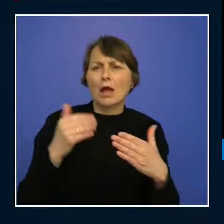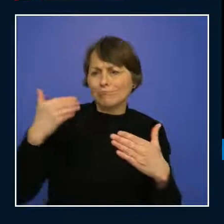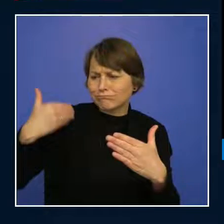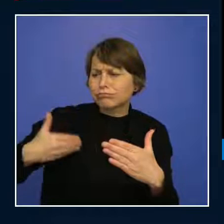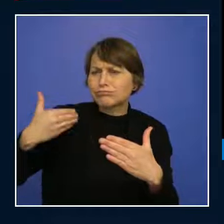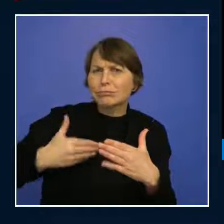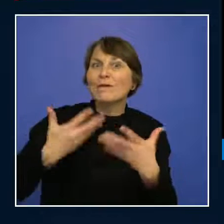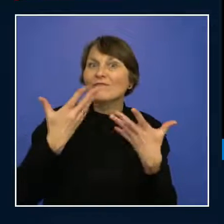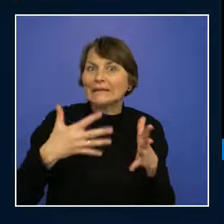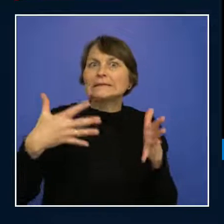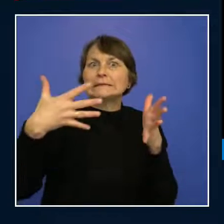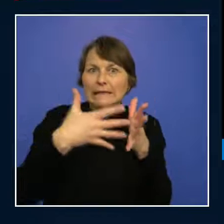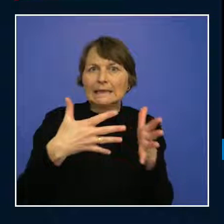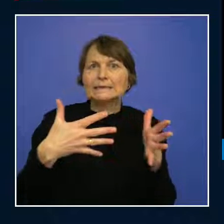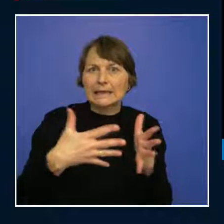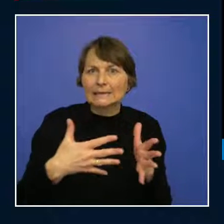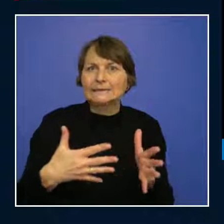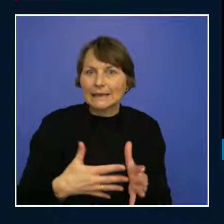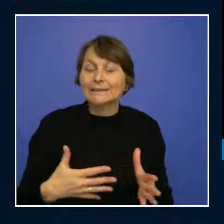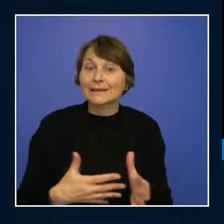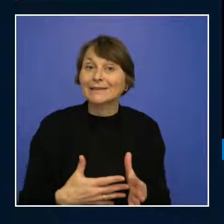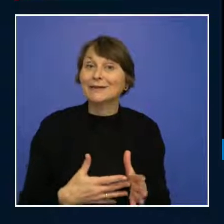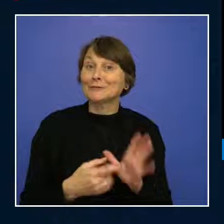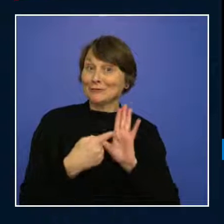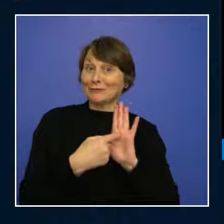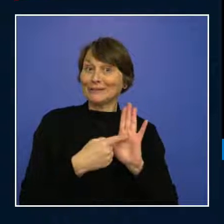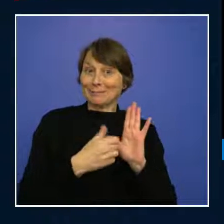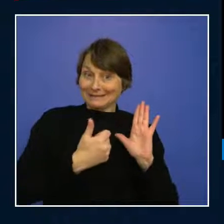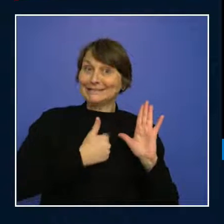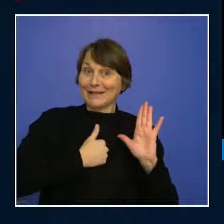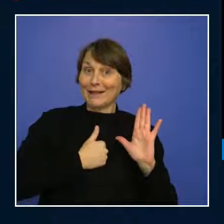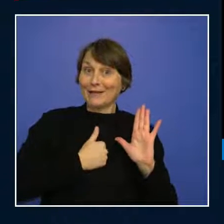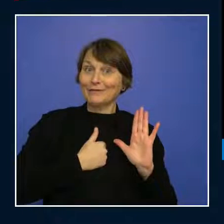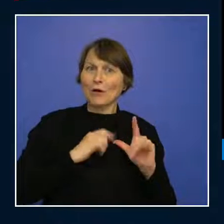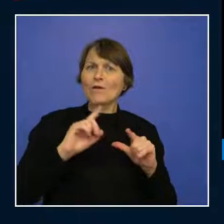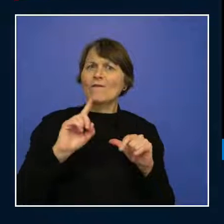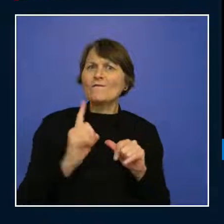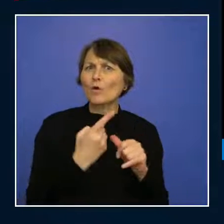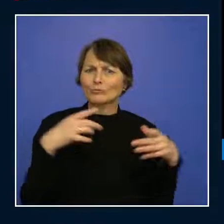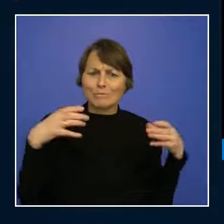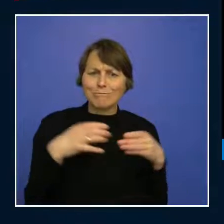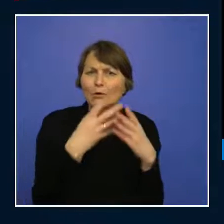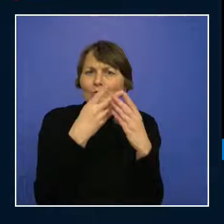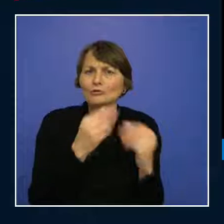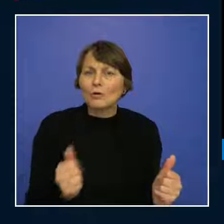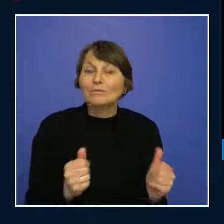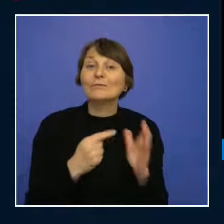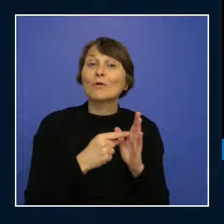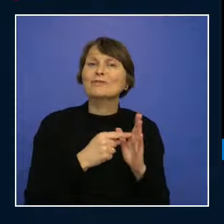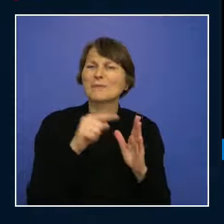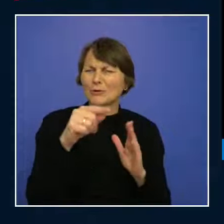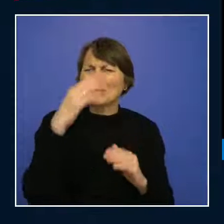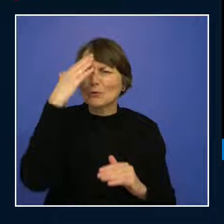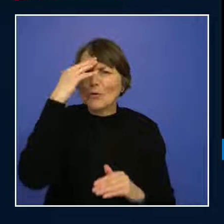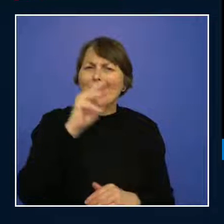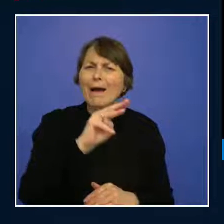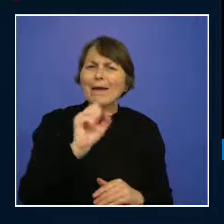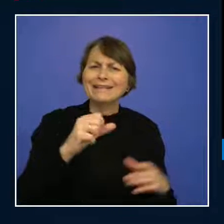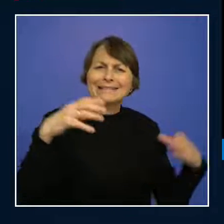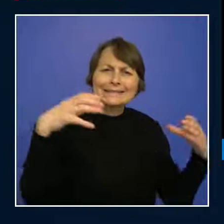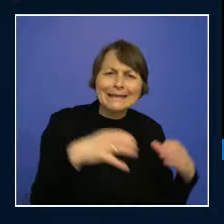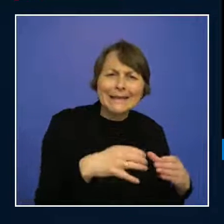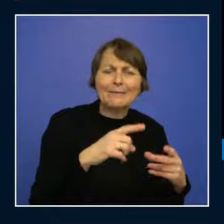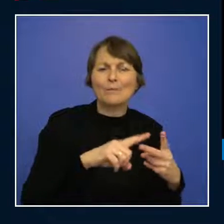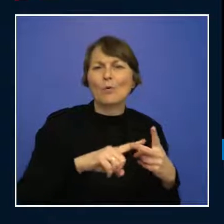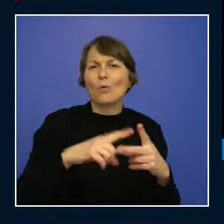I mean we actually use it ourselves for our first party solutions. So things like Teams or Bing or the Xbox platform